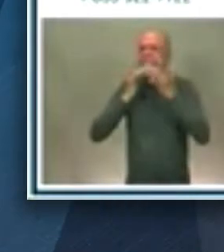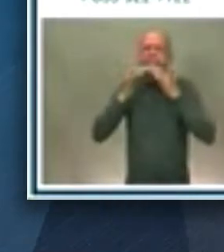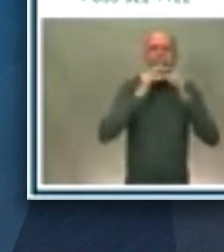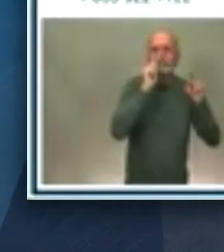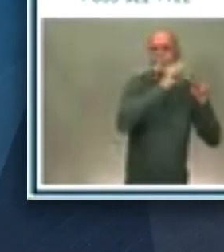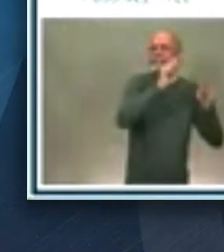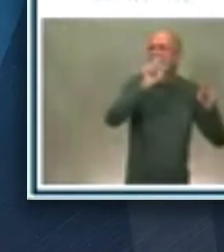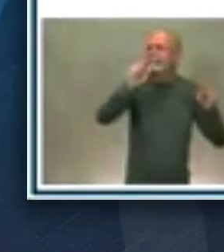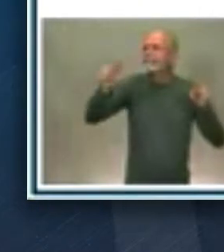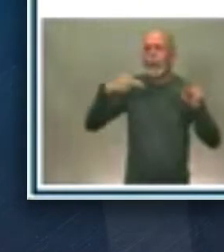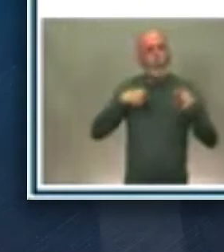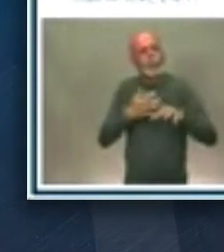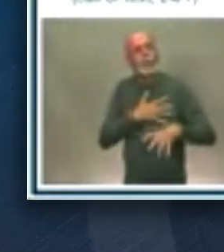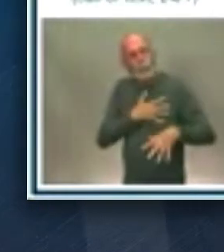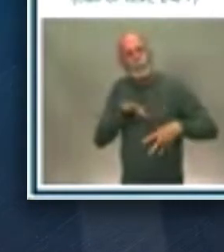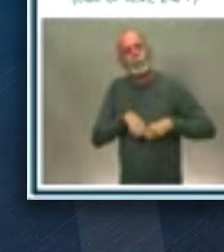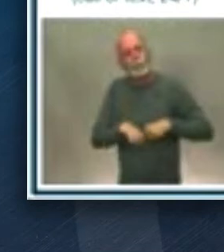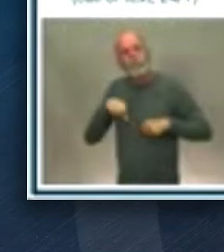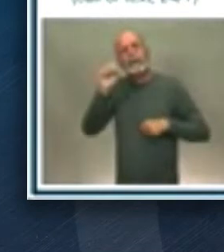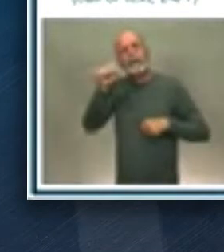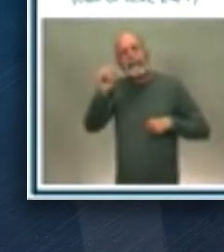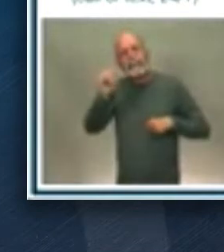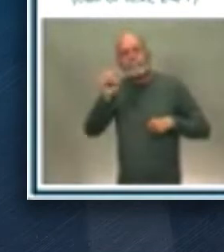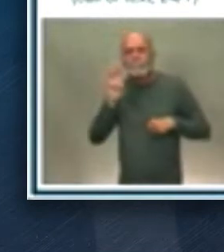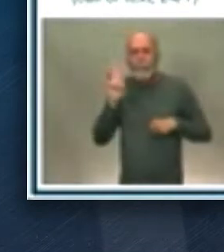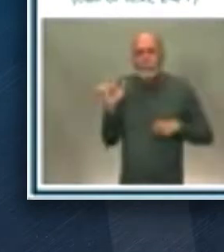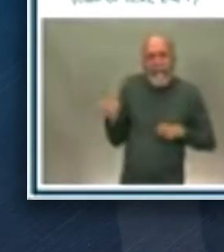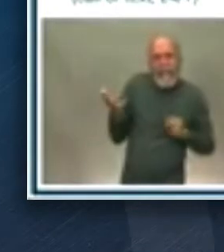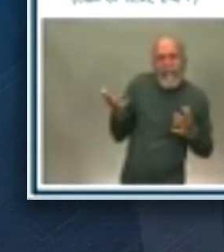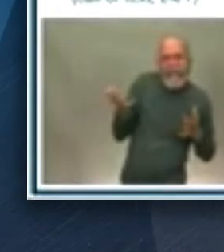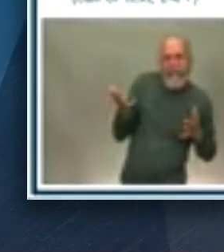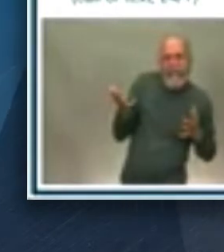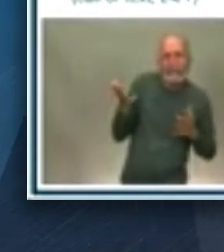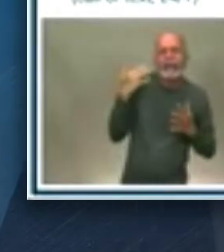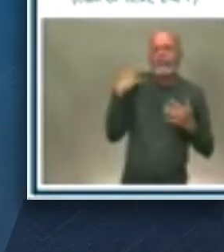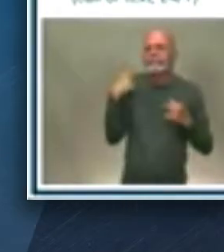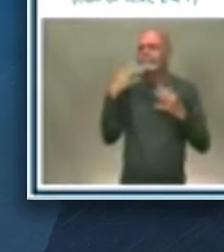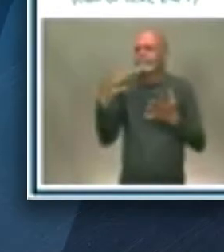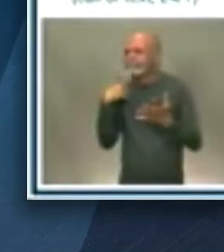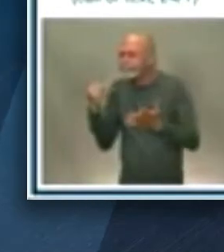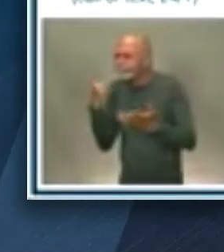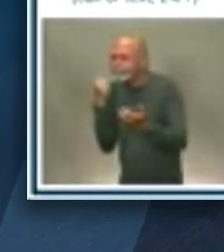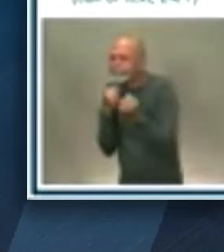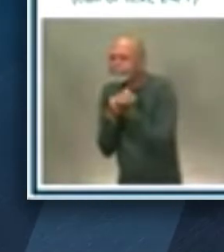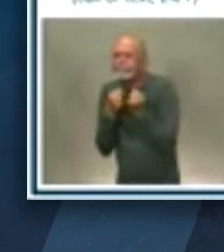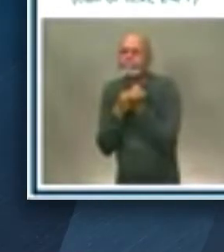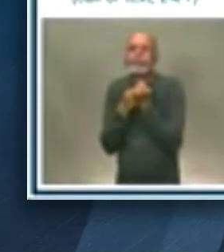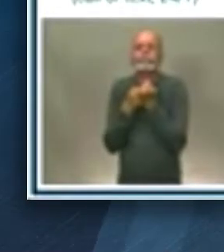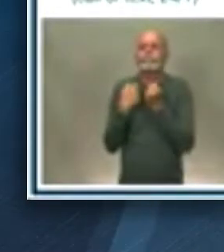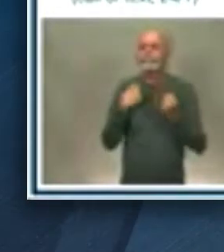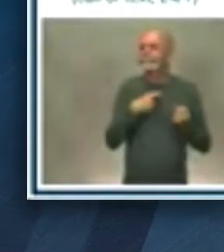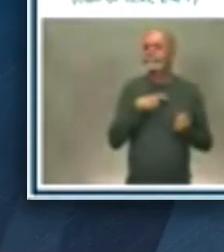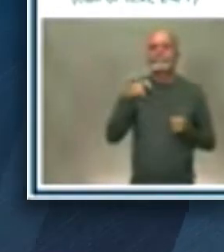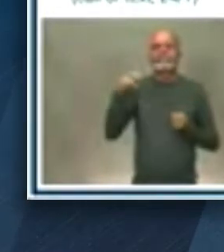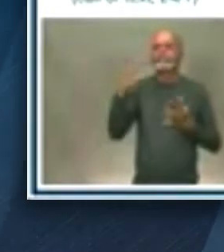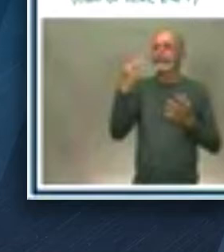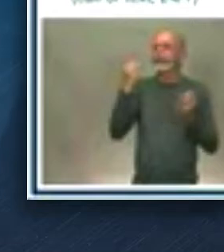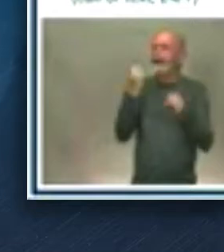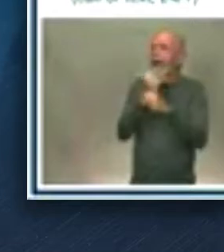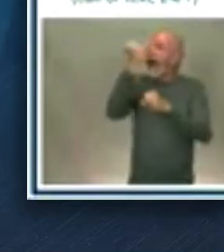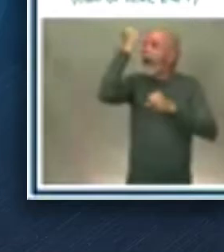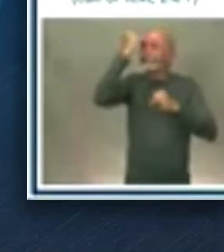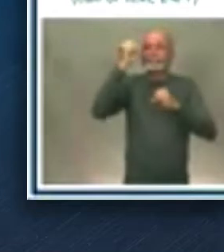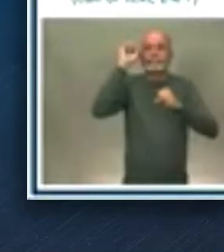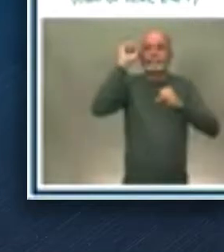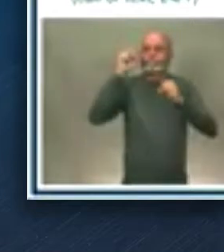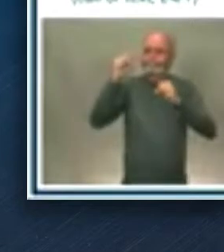understanding way, and build in supports that we need a range of solutions to the